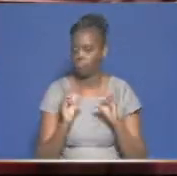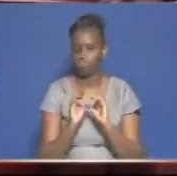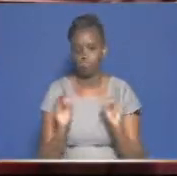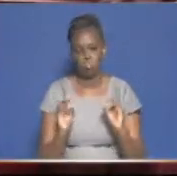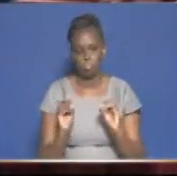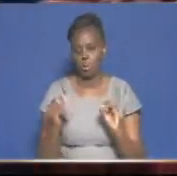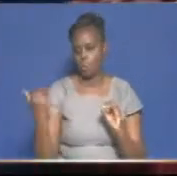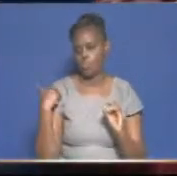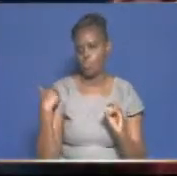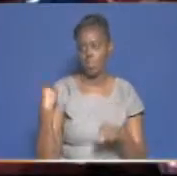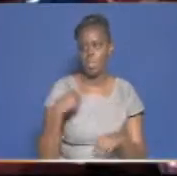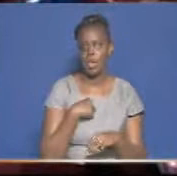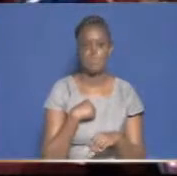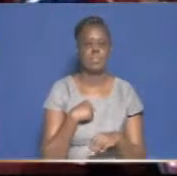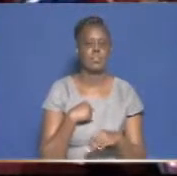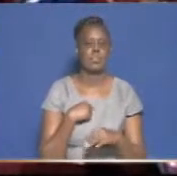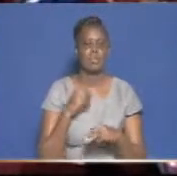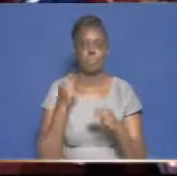tu bure, asante.